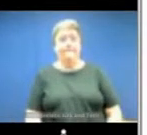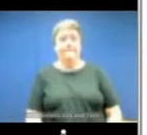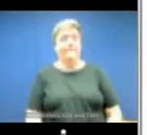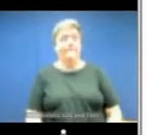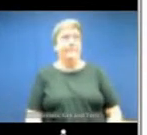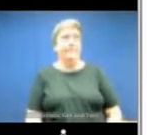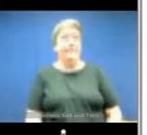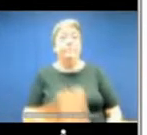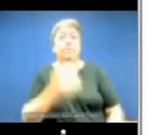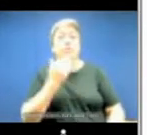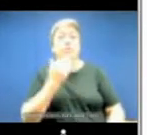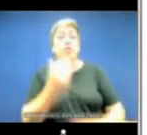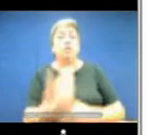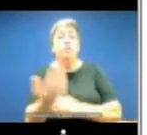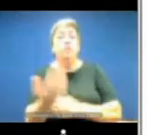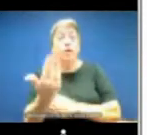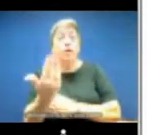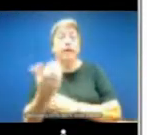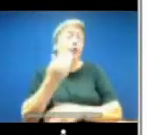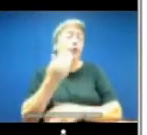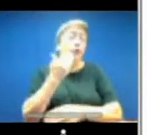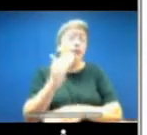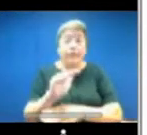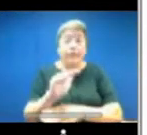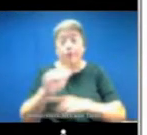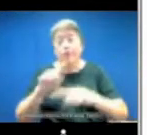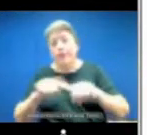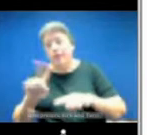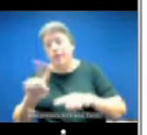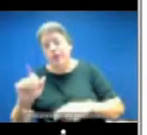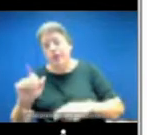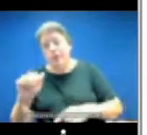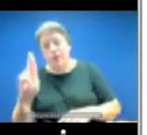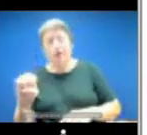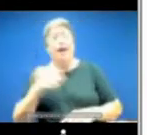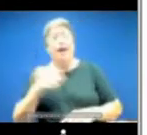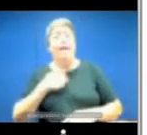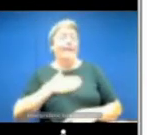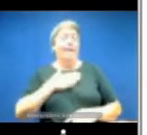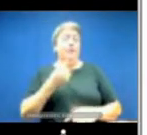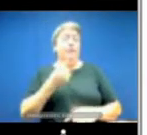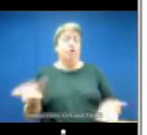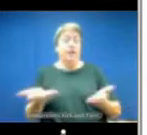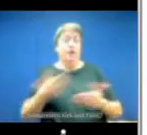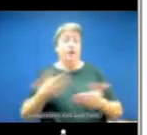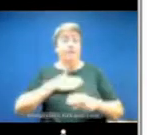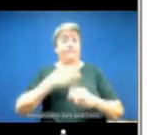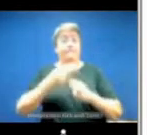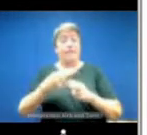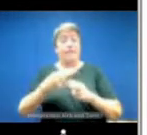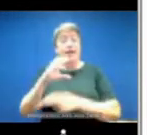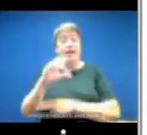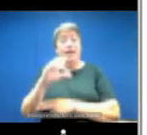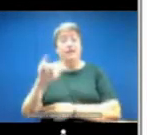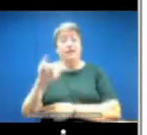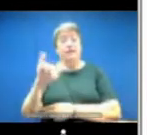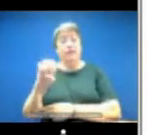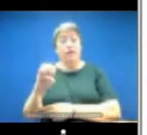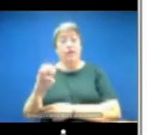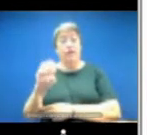Good morning or afternoon, depending on where you're at. I'm glad you're here. My name is Carrie White, and I am your moderator for